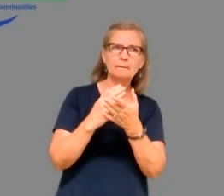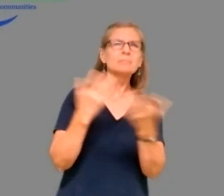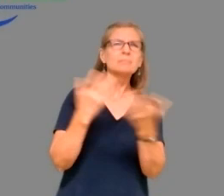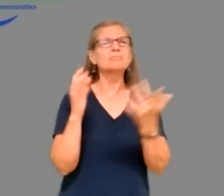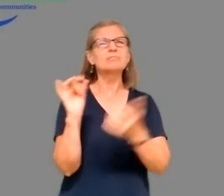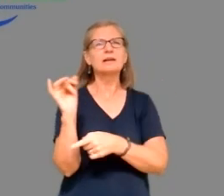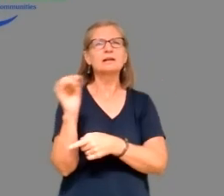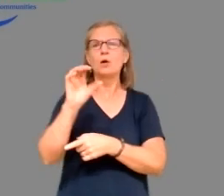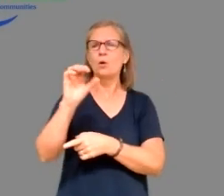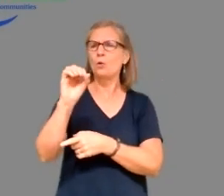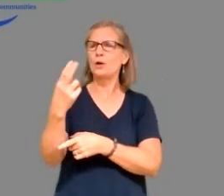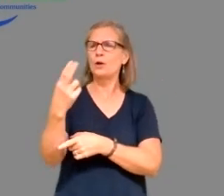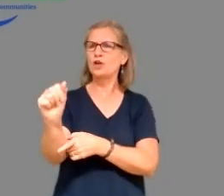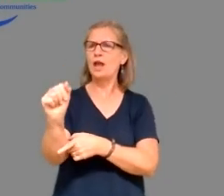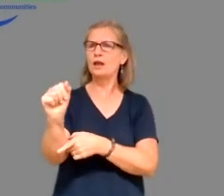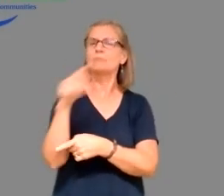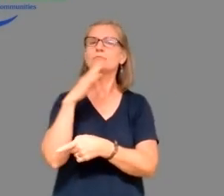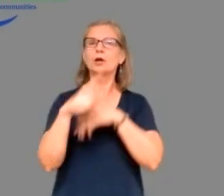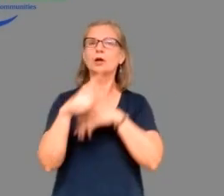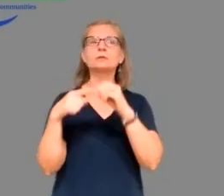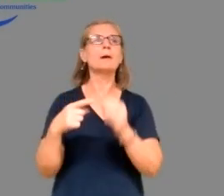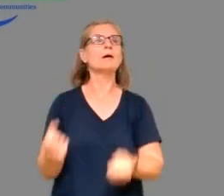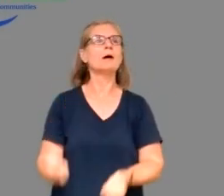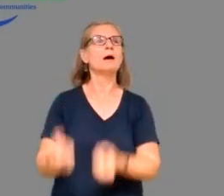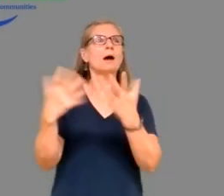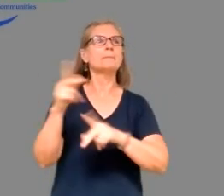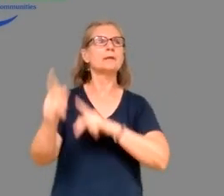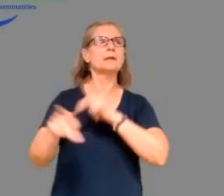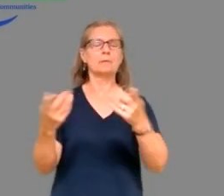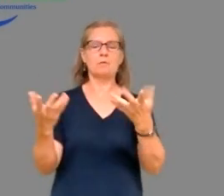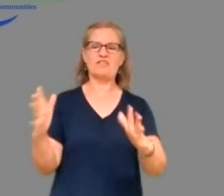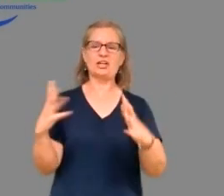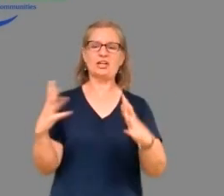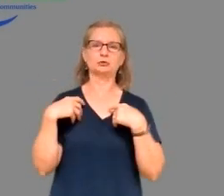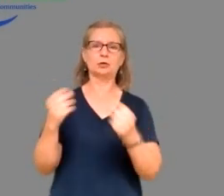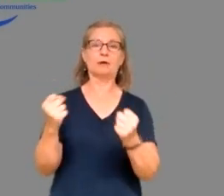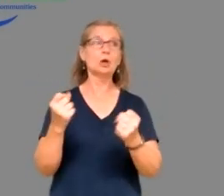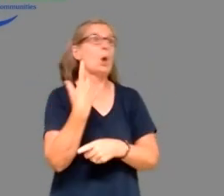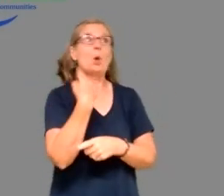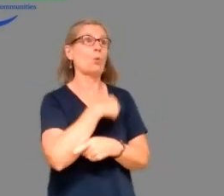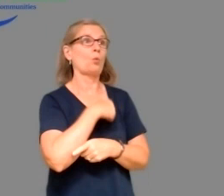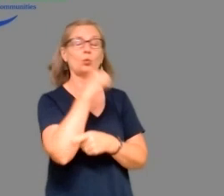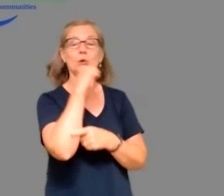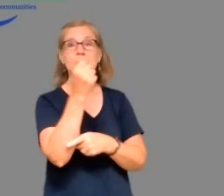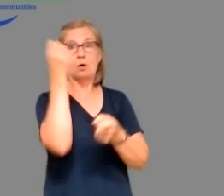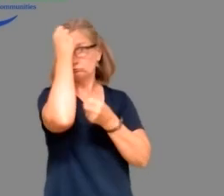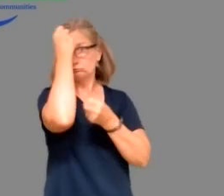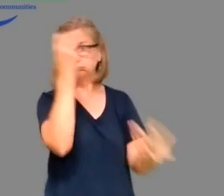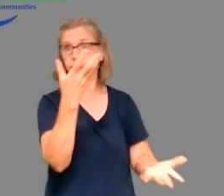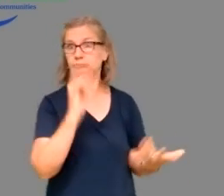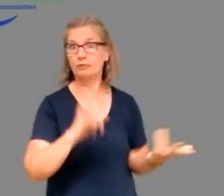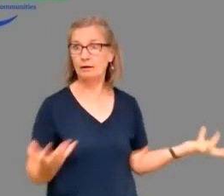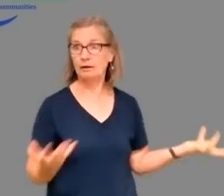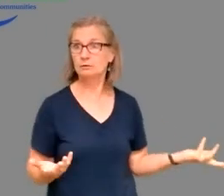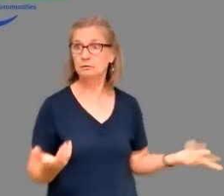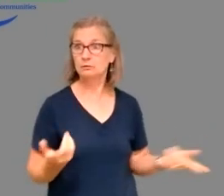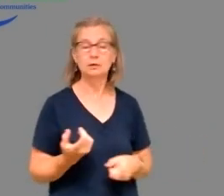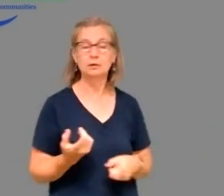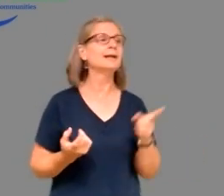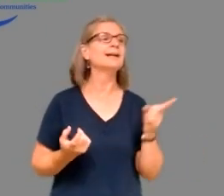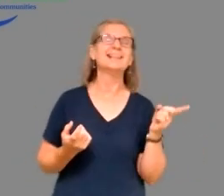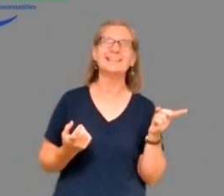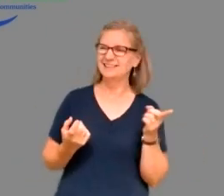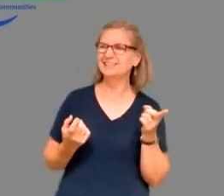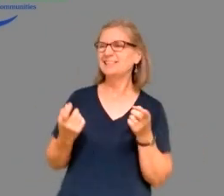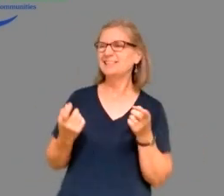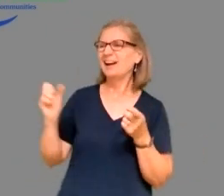reports recoveries, mm-hmm. and we don't necessarily. Yeah, there's also been, I think, some comments that one